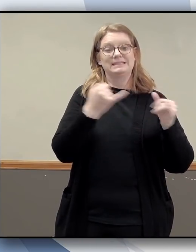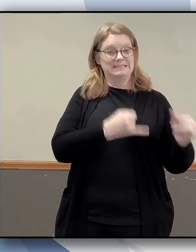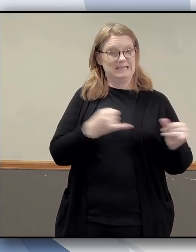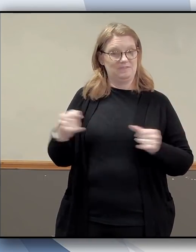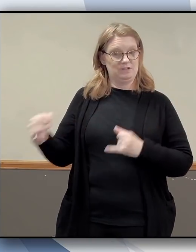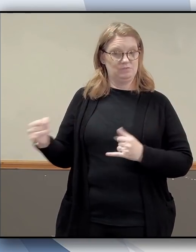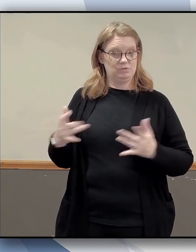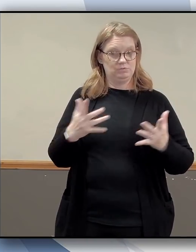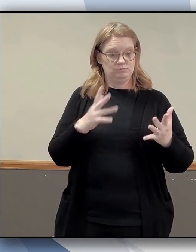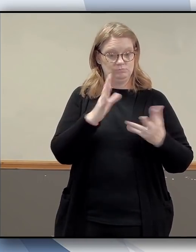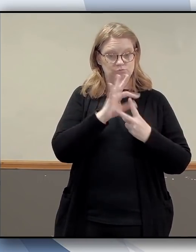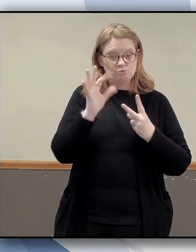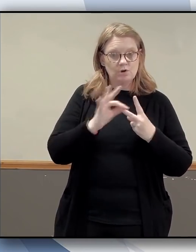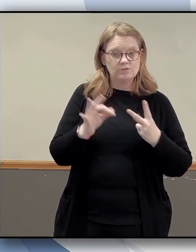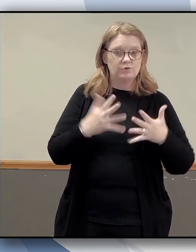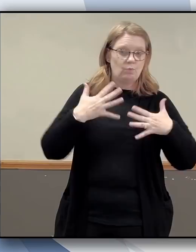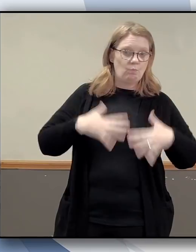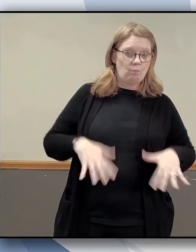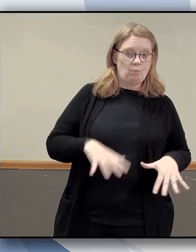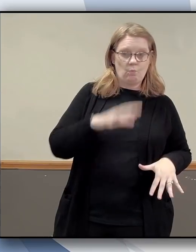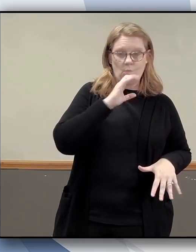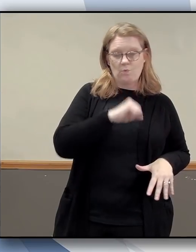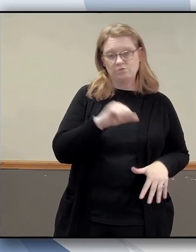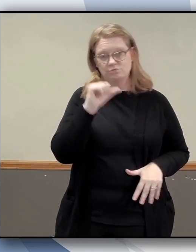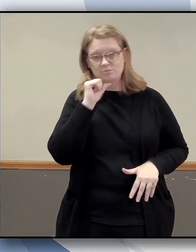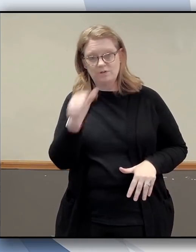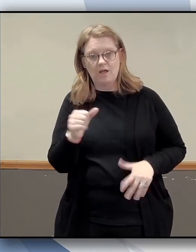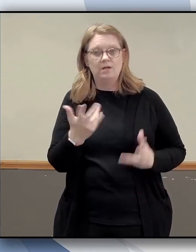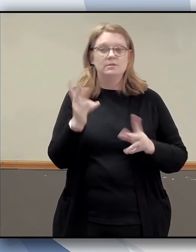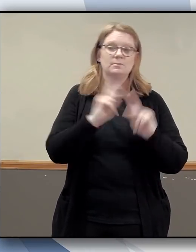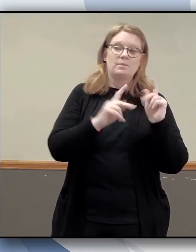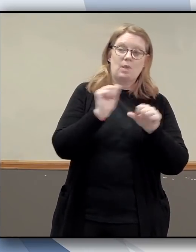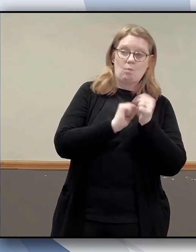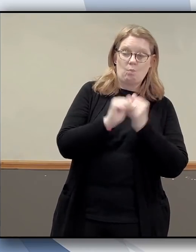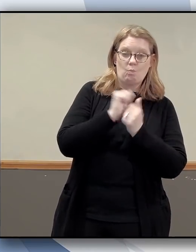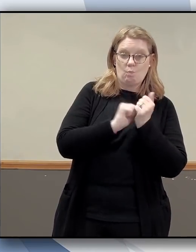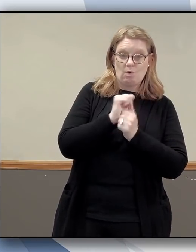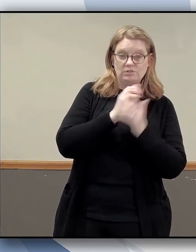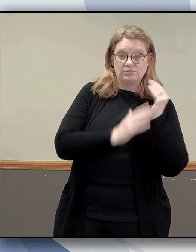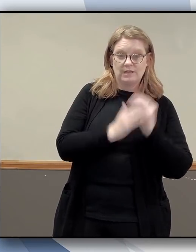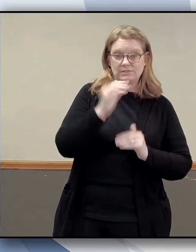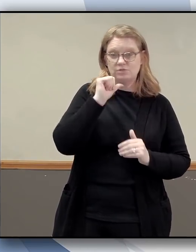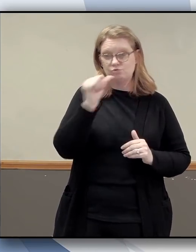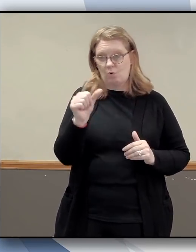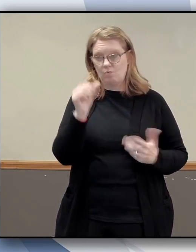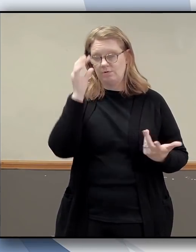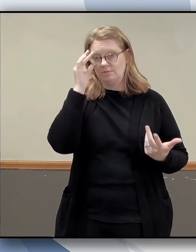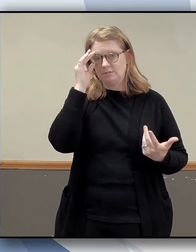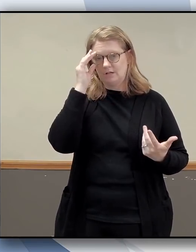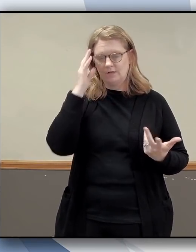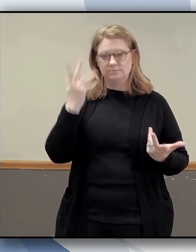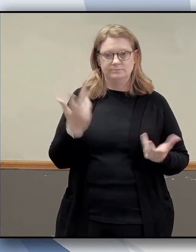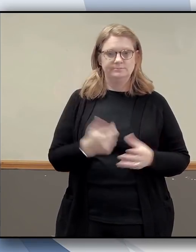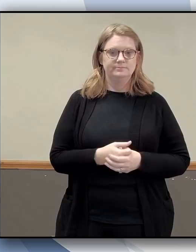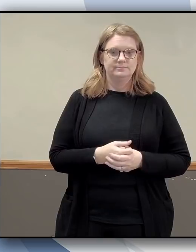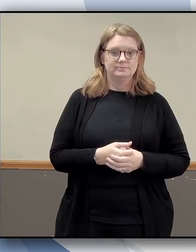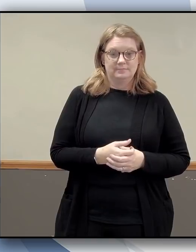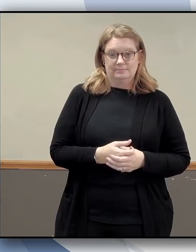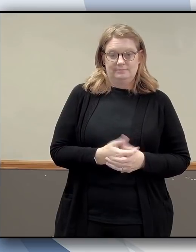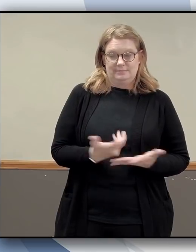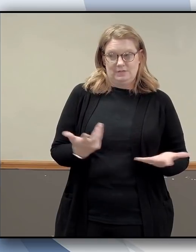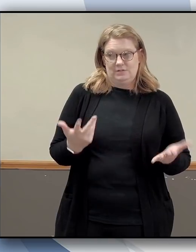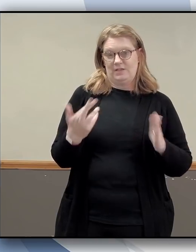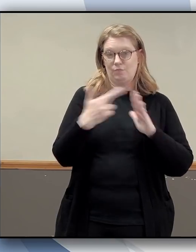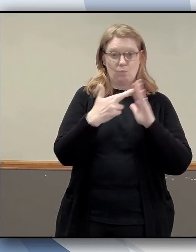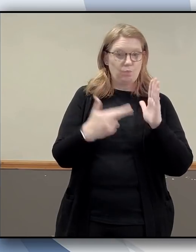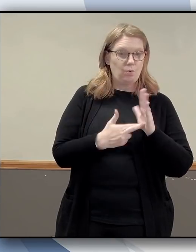people that either wore orange or didn't, the people that washed their hands or don't. So I think it's safe to say, in the end of the day, you can have all the rules